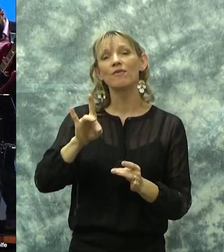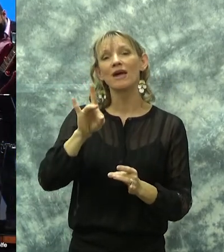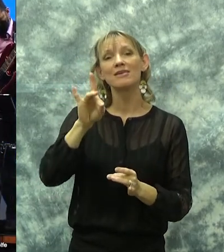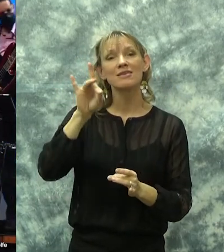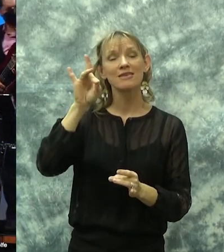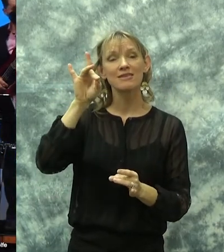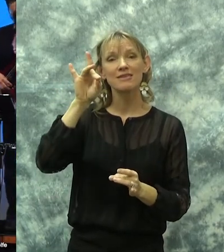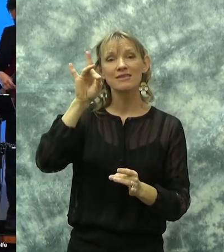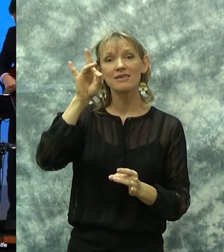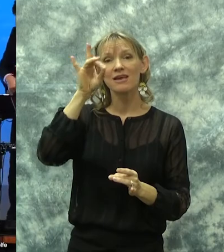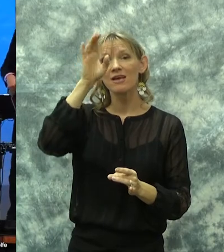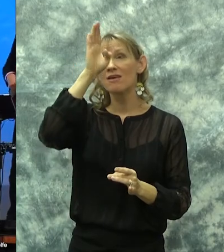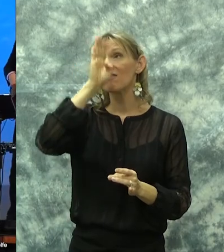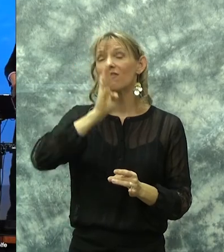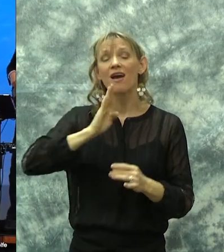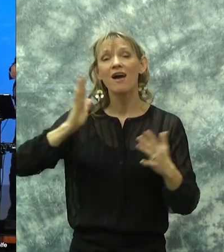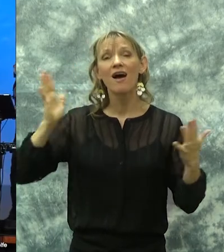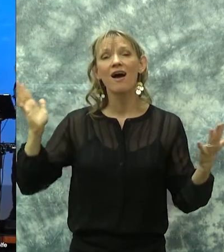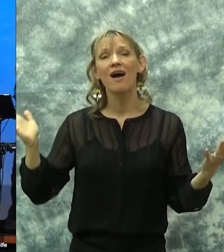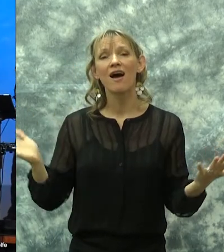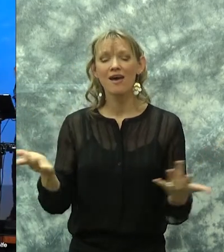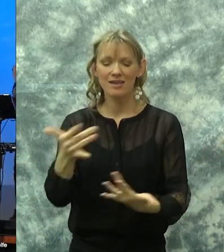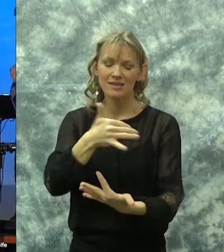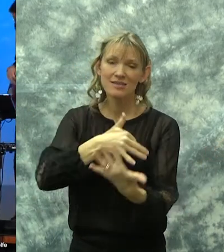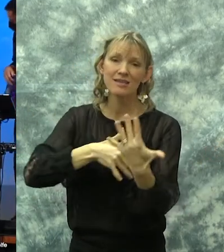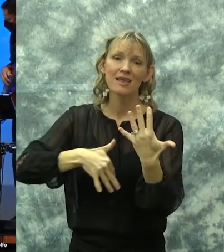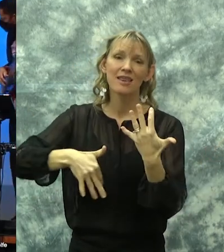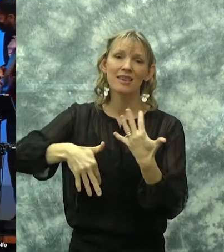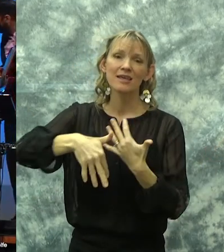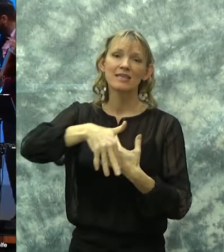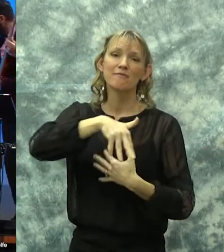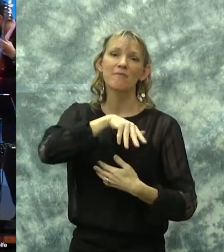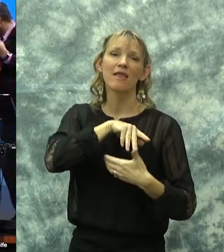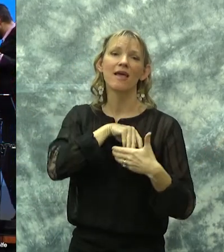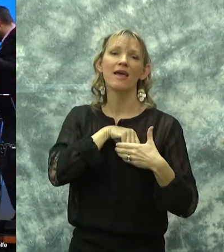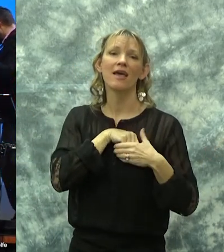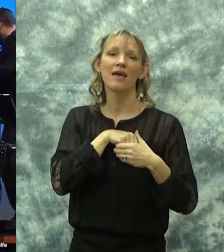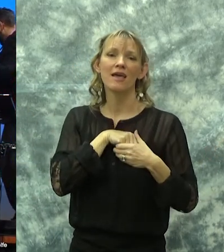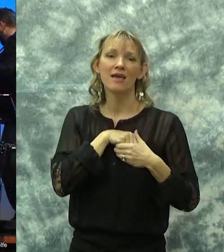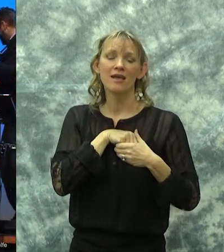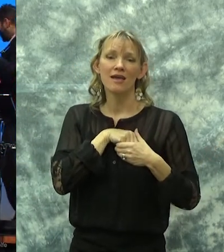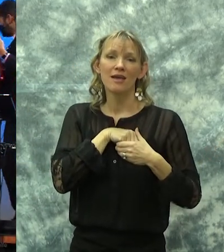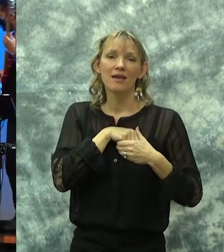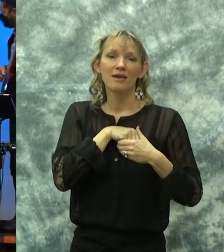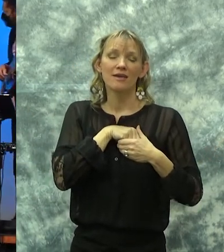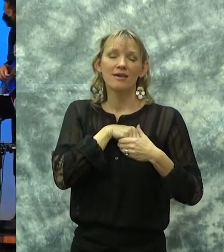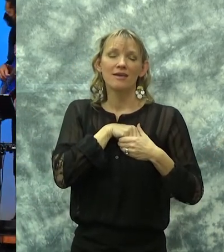Surely the presence of God is in this place.